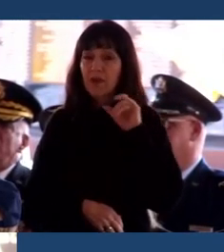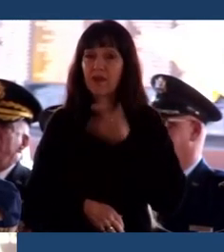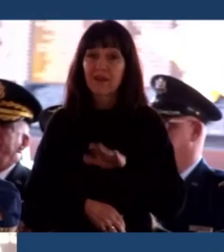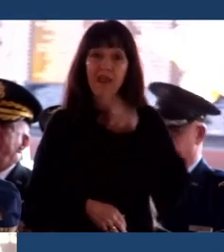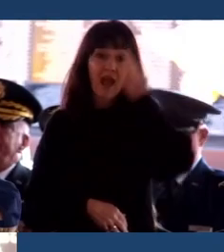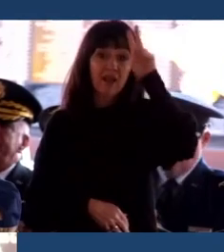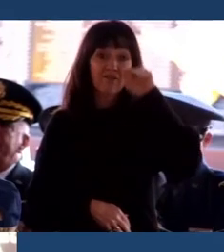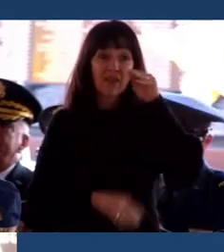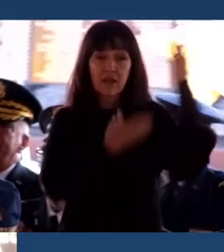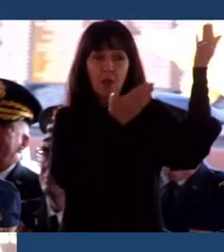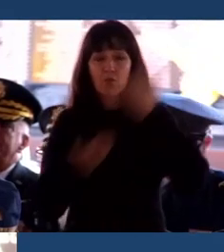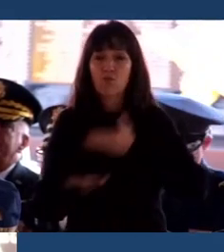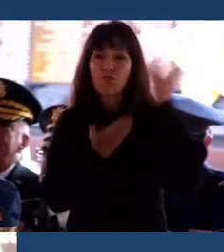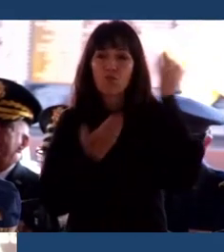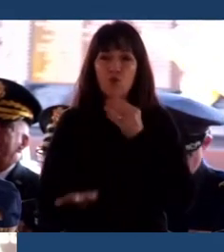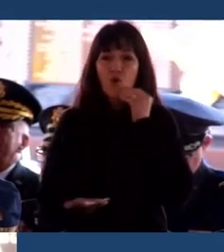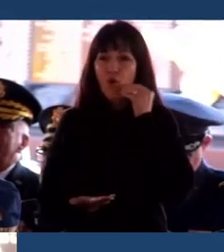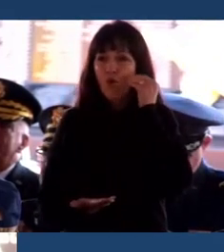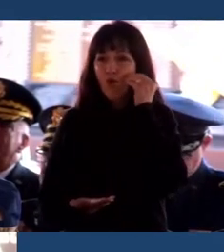home.